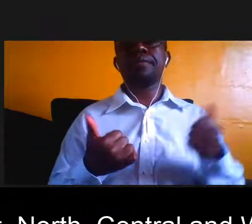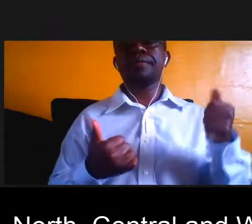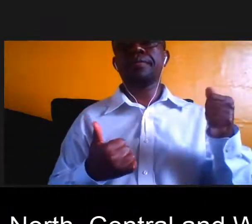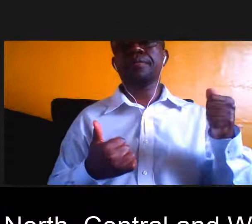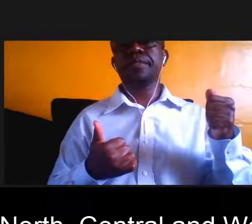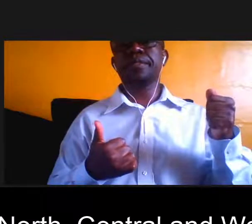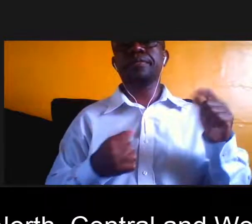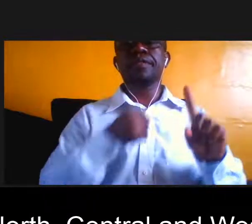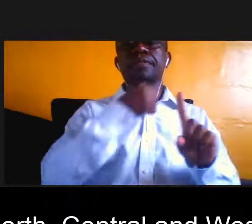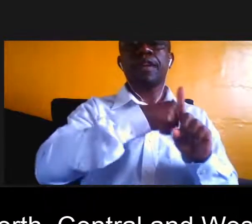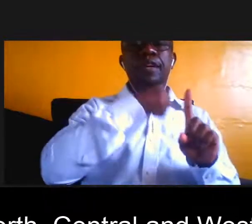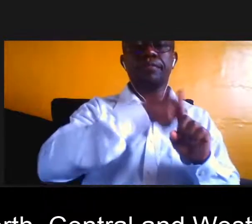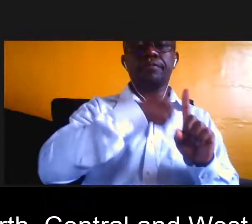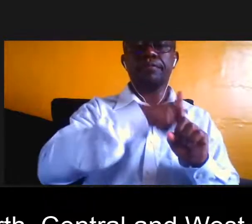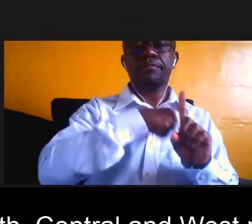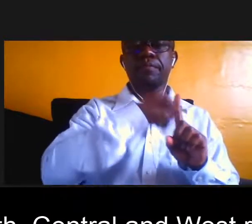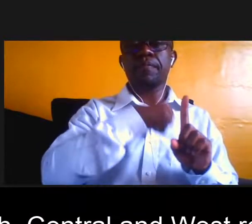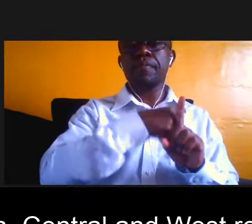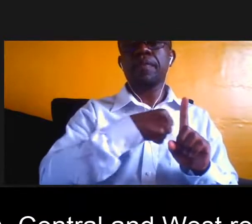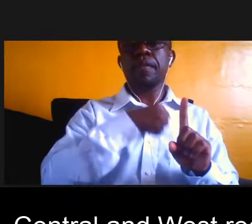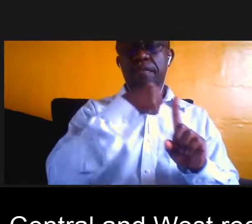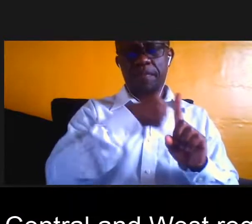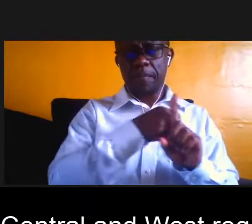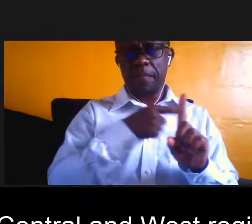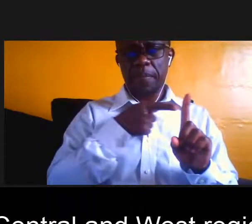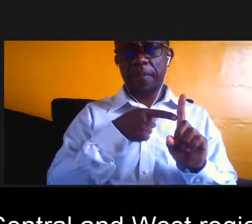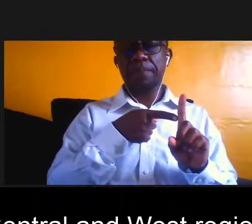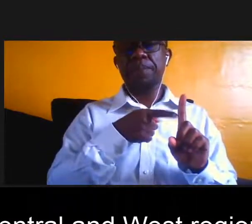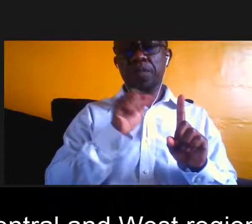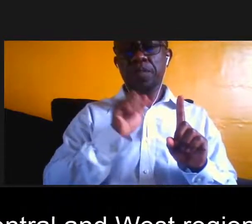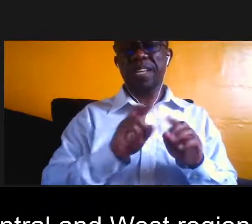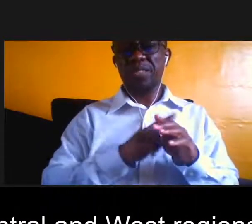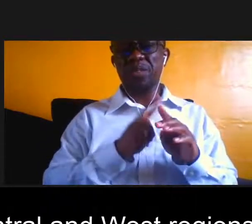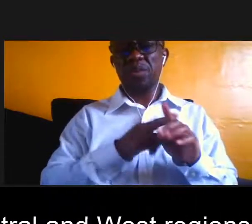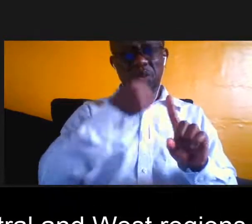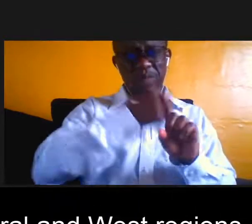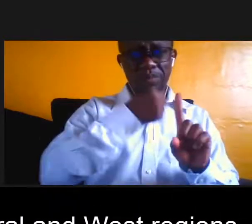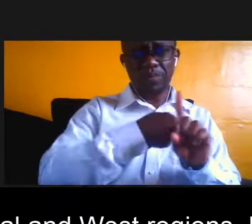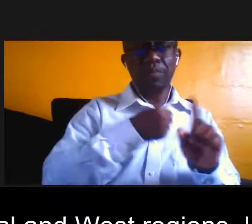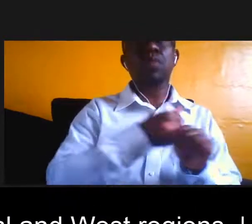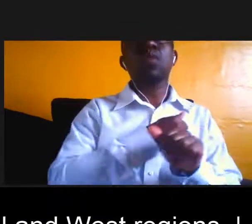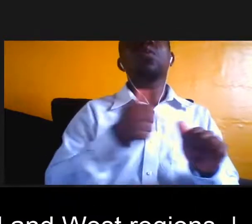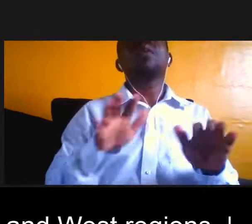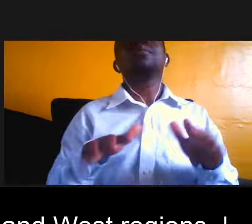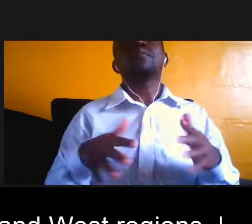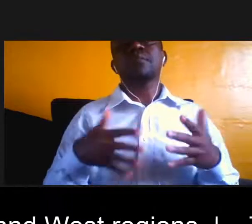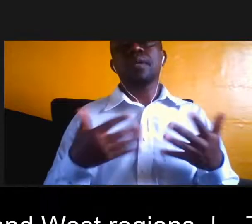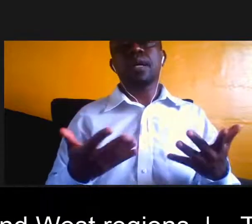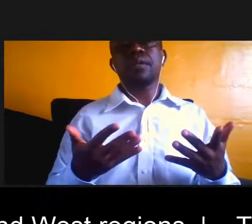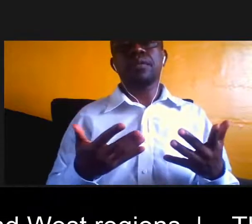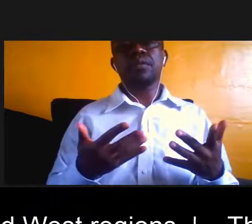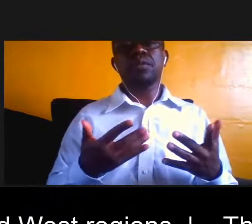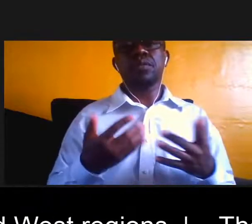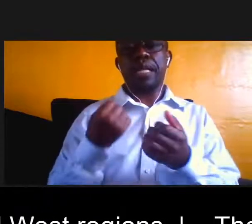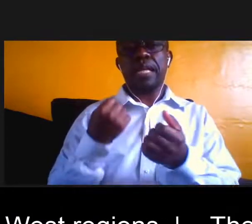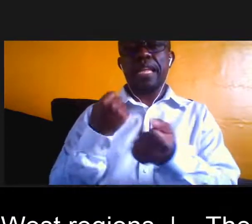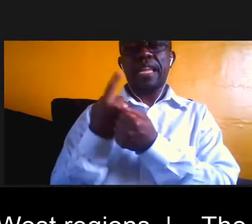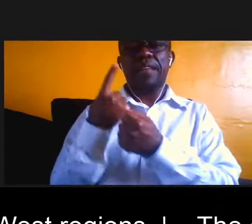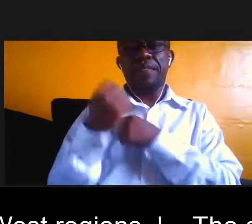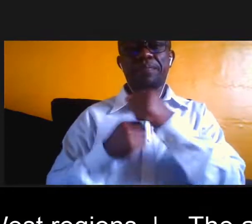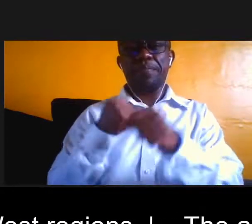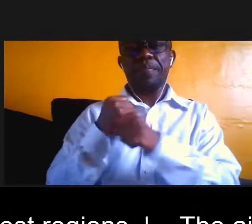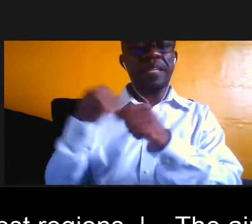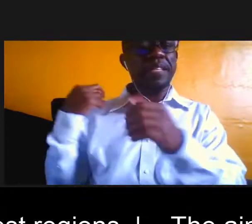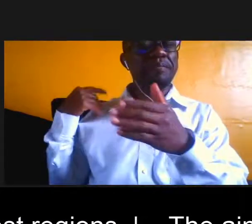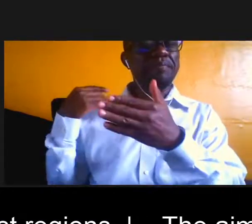advocacy. How can we utilize the CSO Forum? Having now been in place for 11 years, how can we utilize the CSO